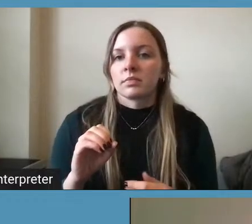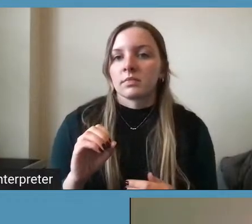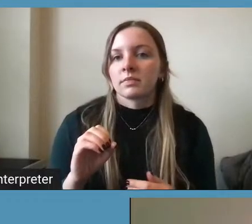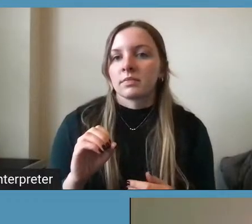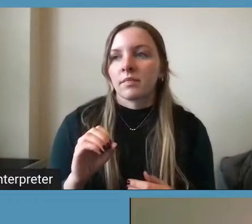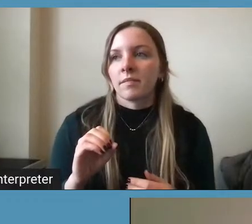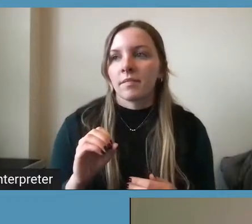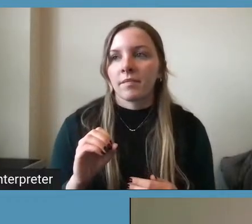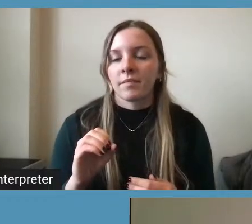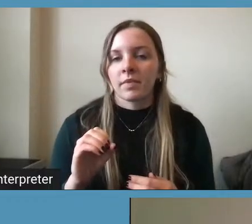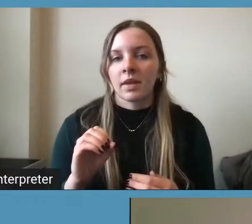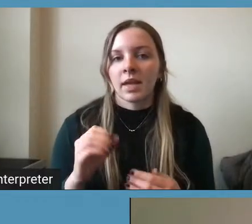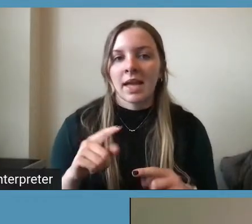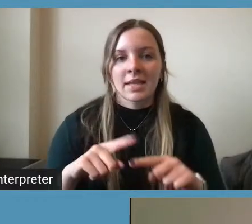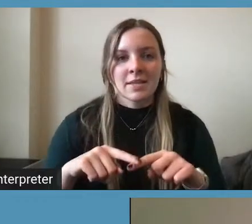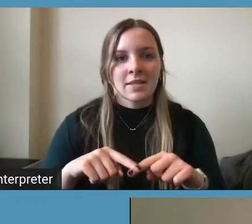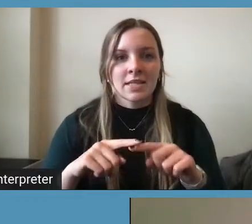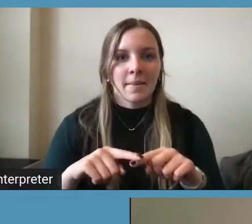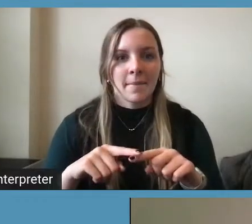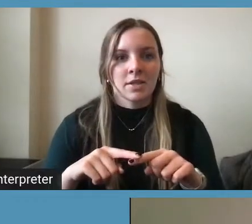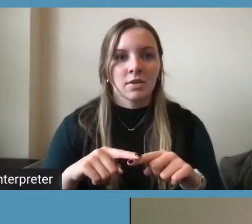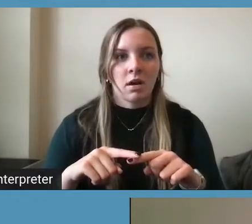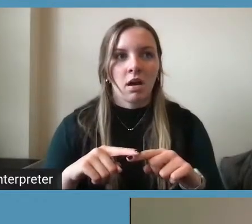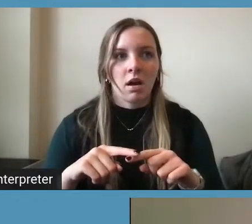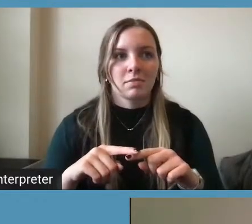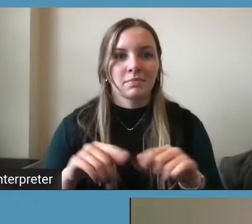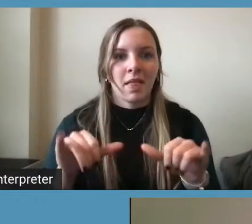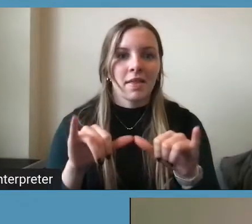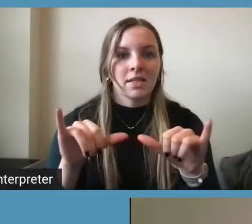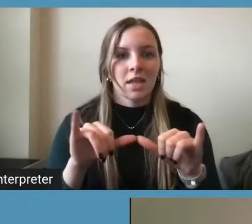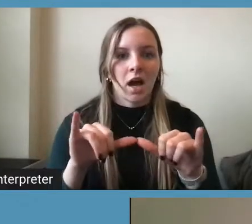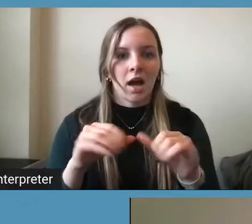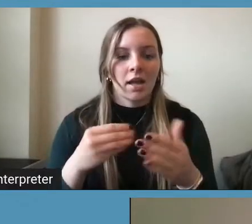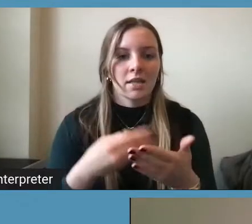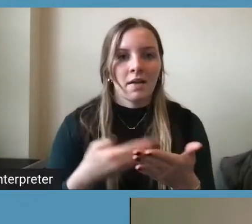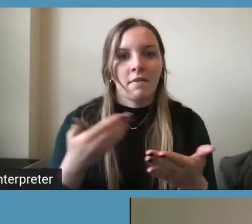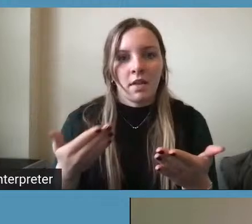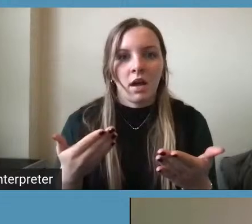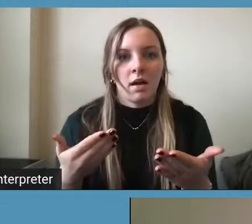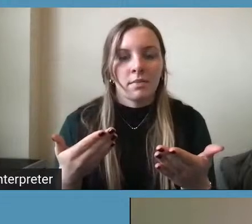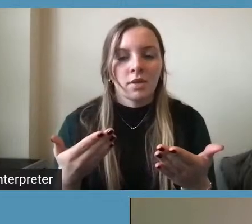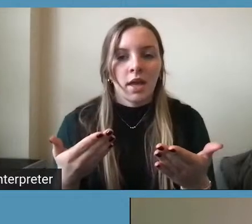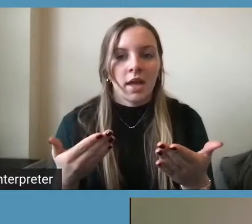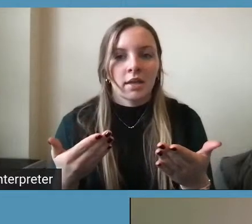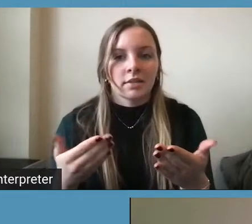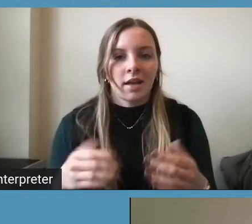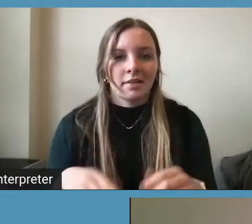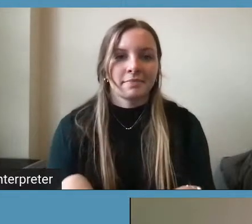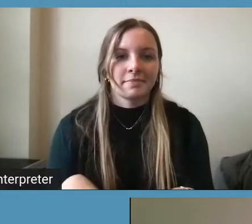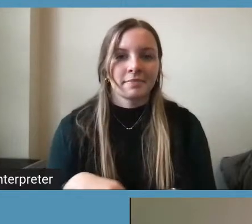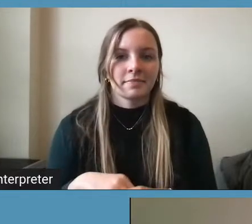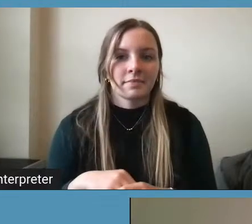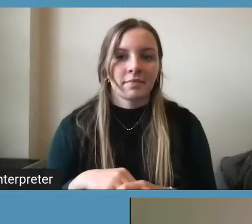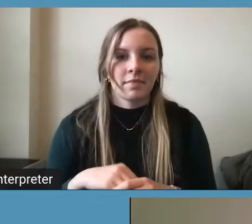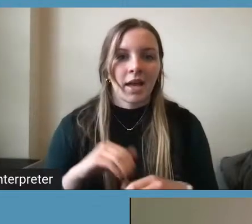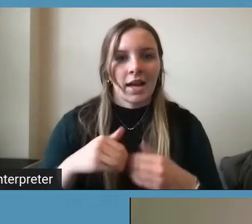it. Is the size of an object also at play here and the relative ease of photographing it and the like?